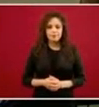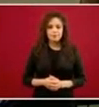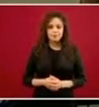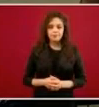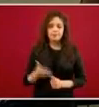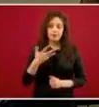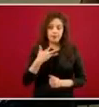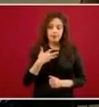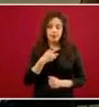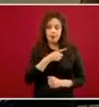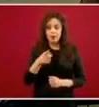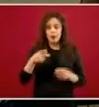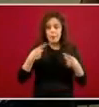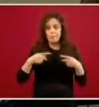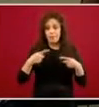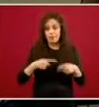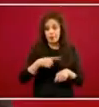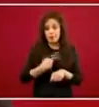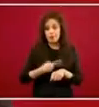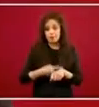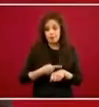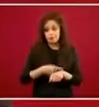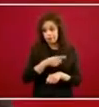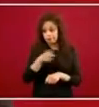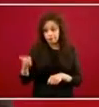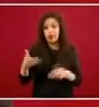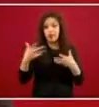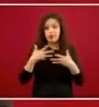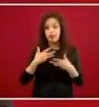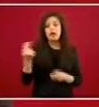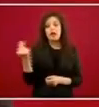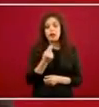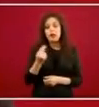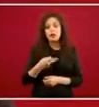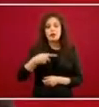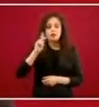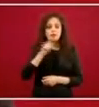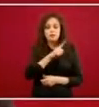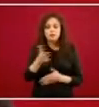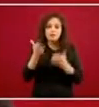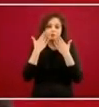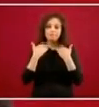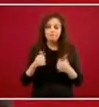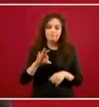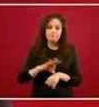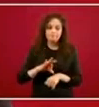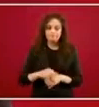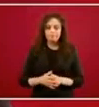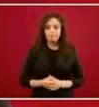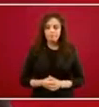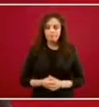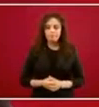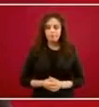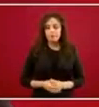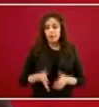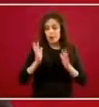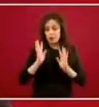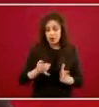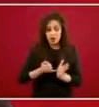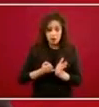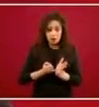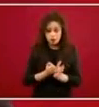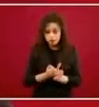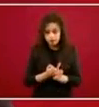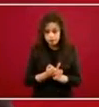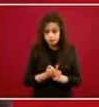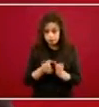drugs in a number of pharmacies and drugstores in our country, and this led to